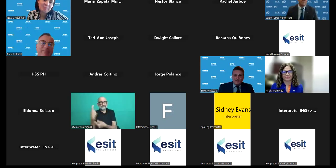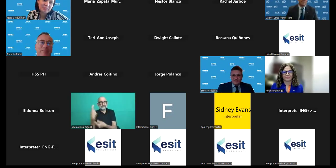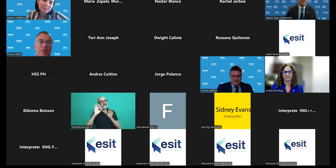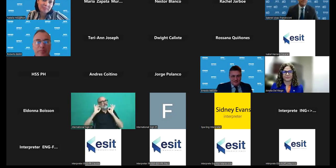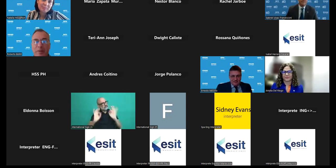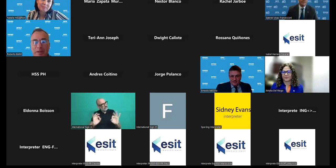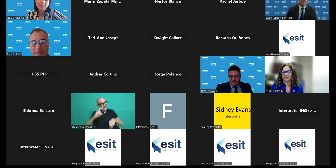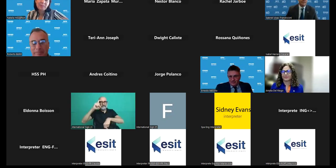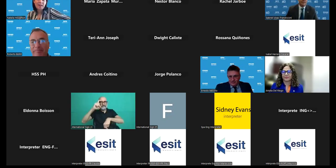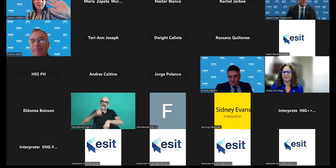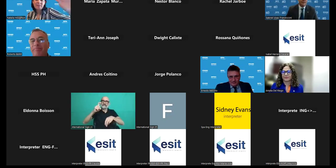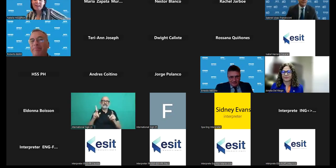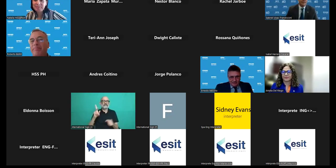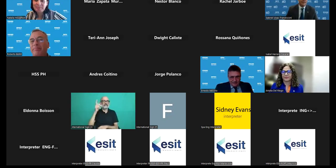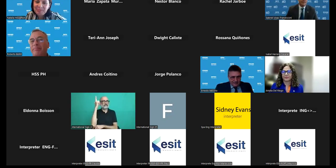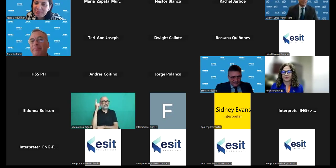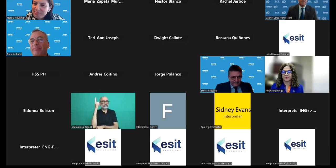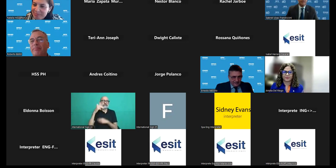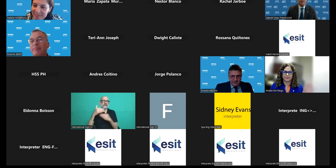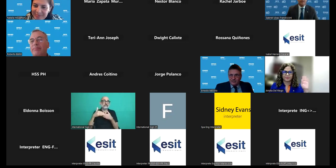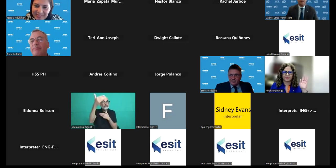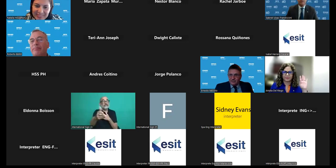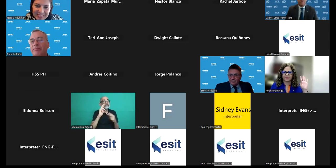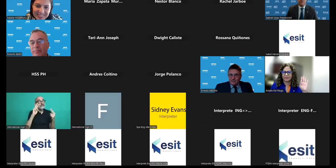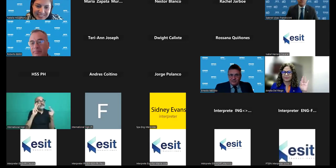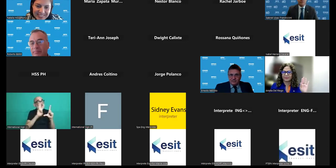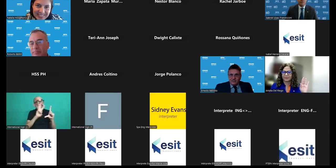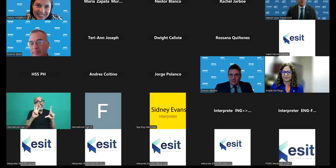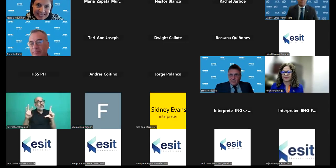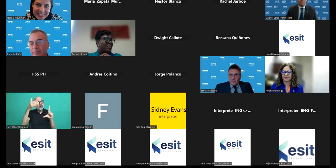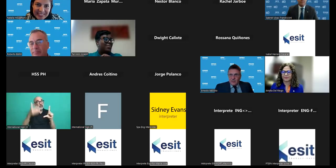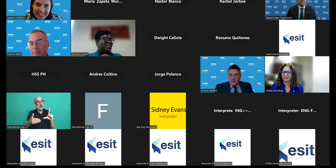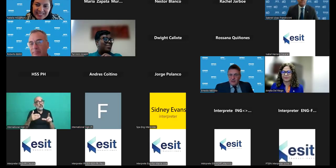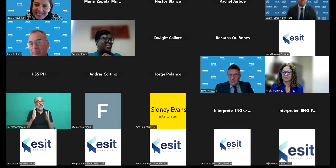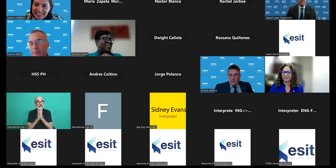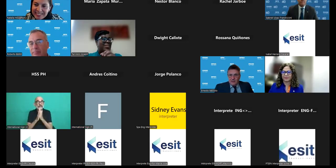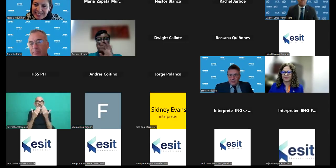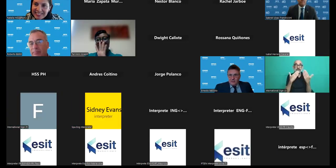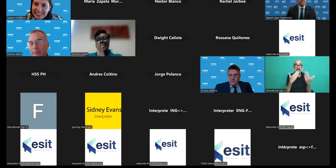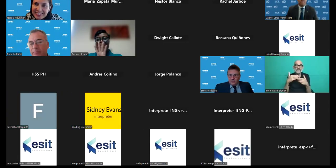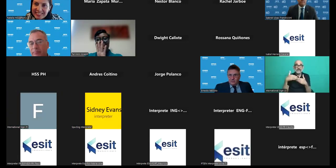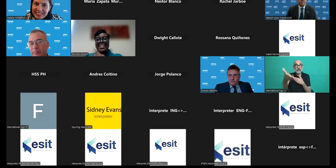you. Bye, everyone. Hi.